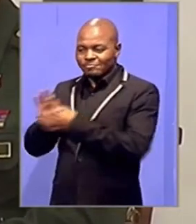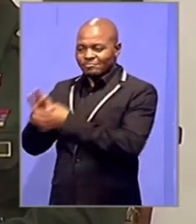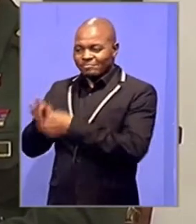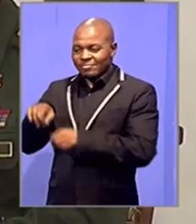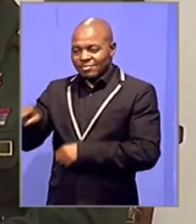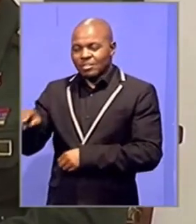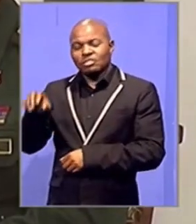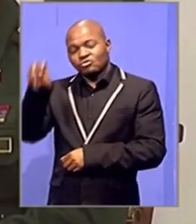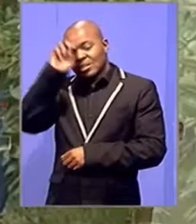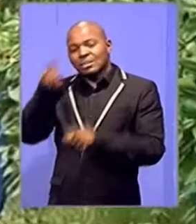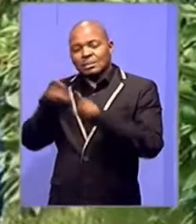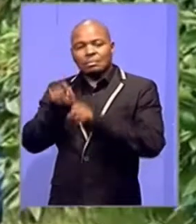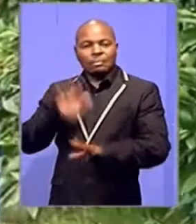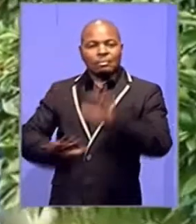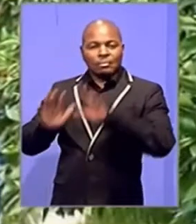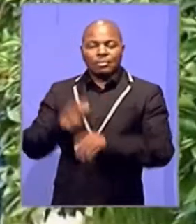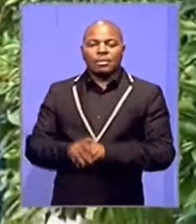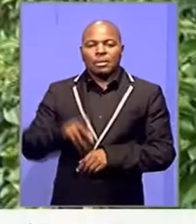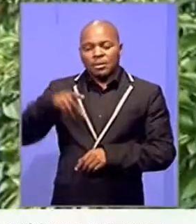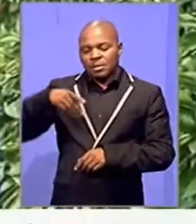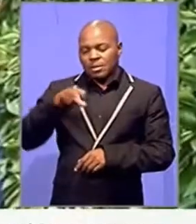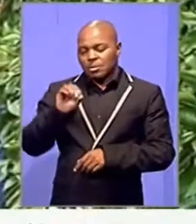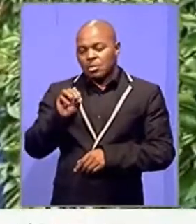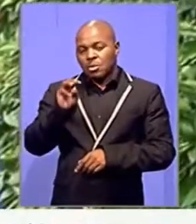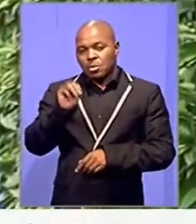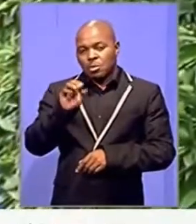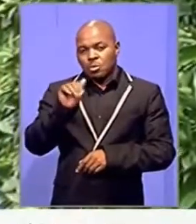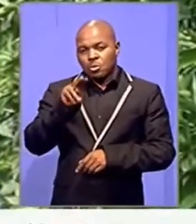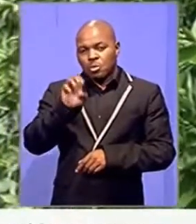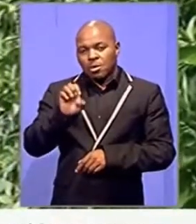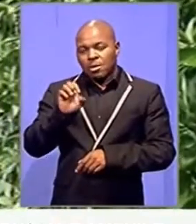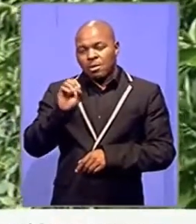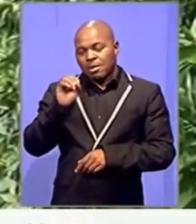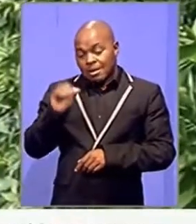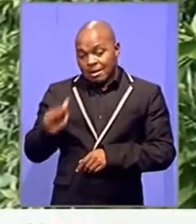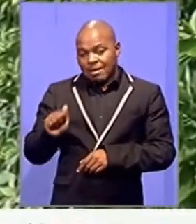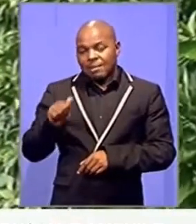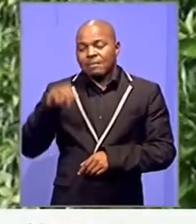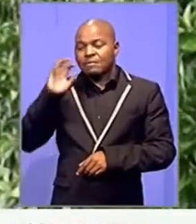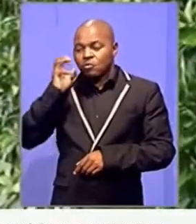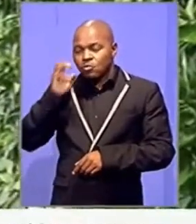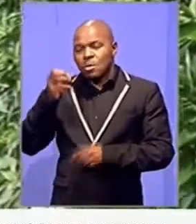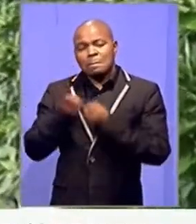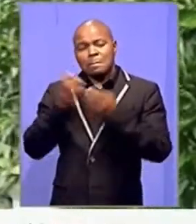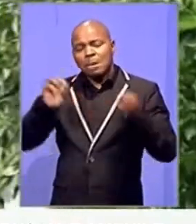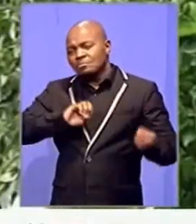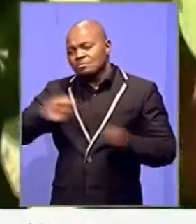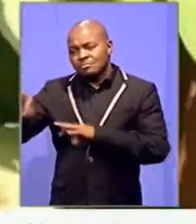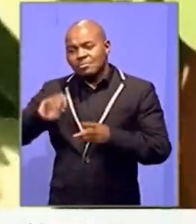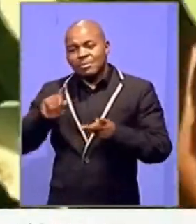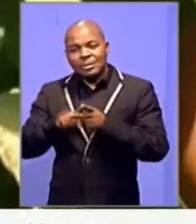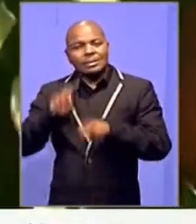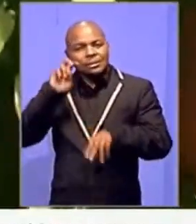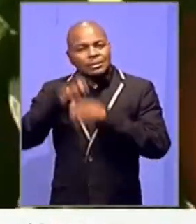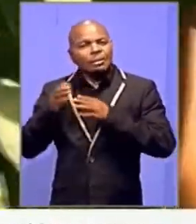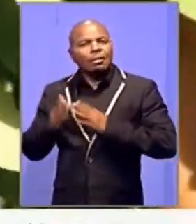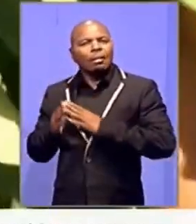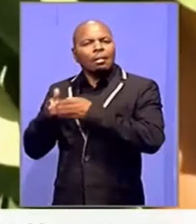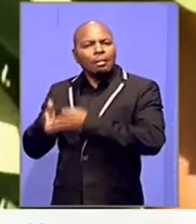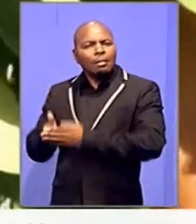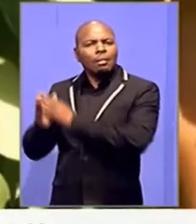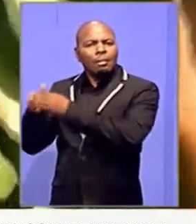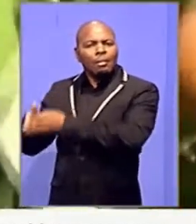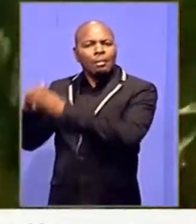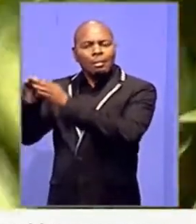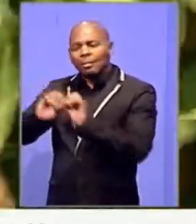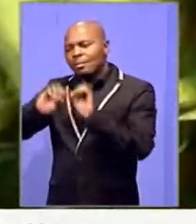Russia. Pomona Fruit e romela boholo ba dihlahiswa tsa yona naheng eo, mme ba hloka hore dikepe tsa thepa di tsamaye ka tlwaelo hore ditholwana